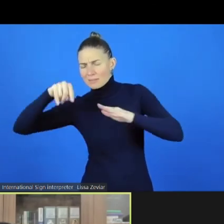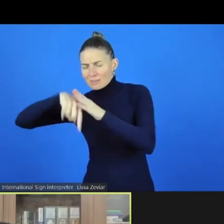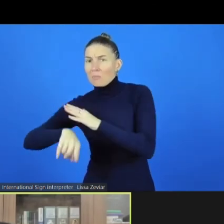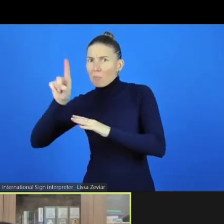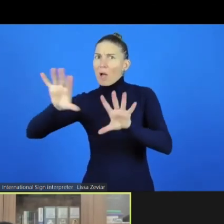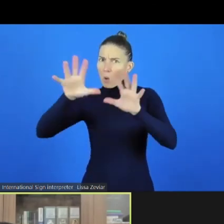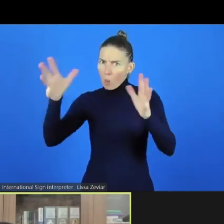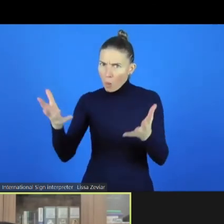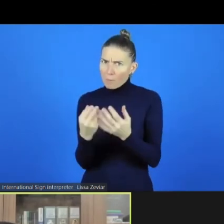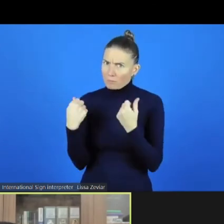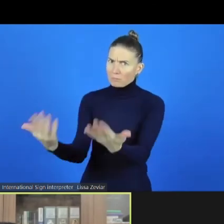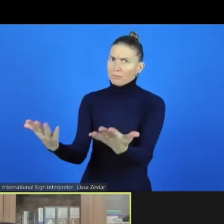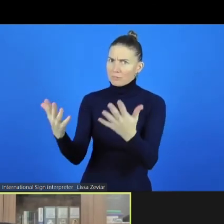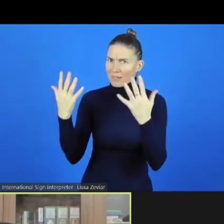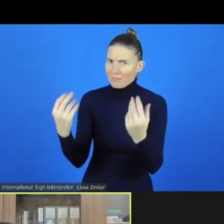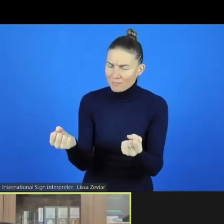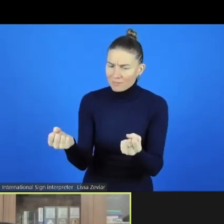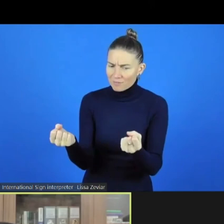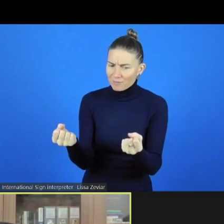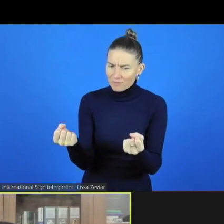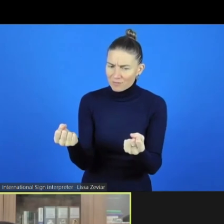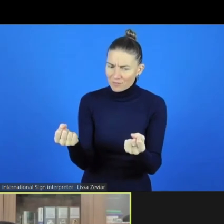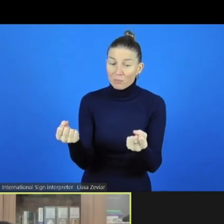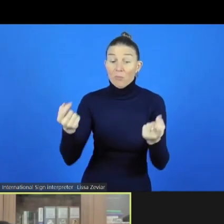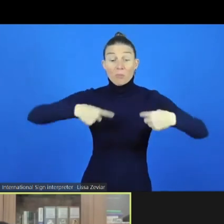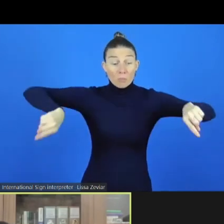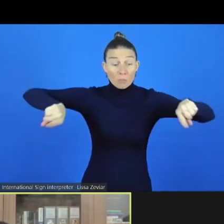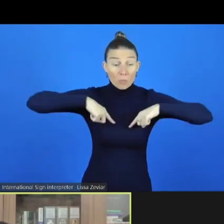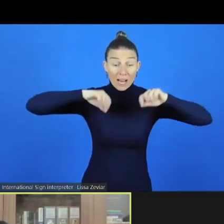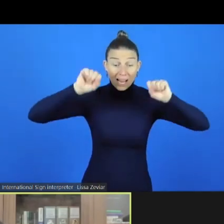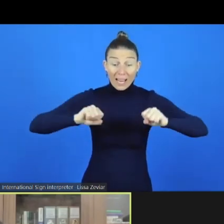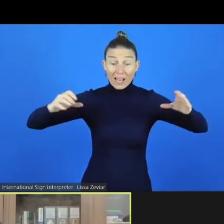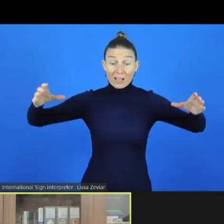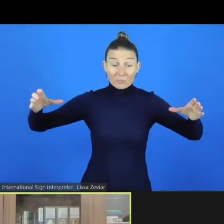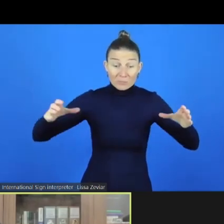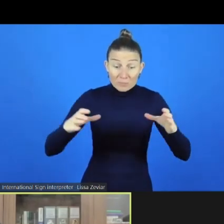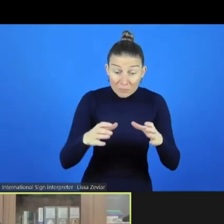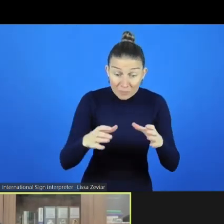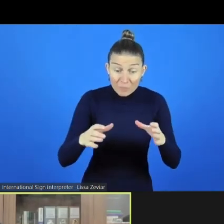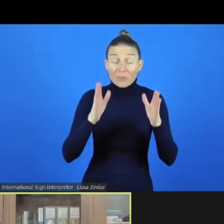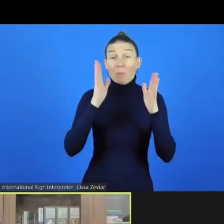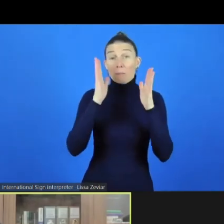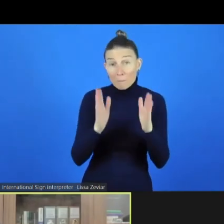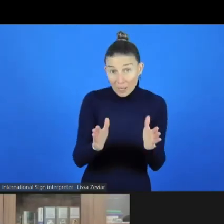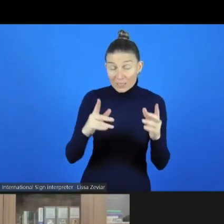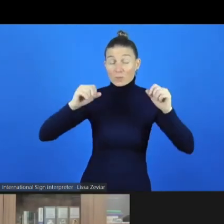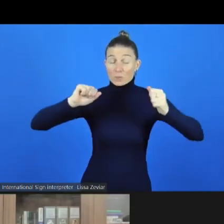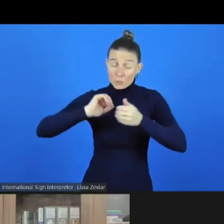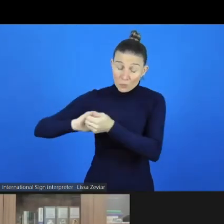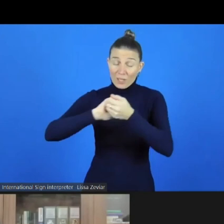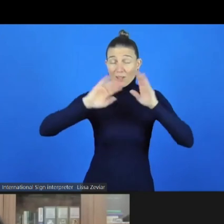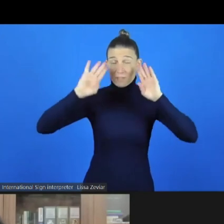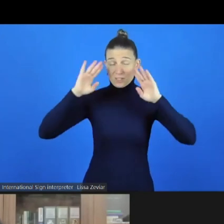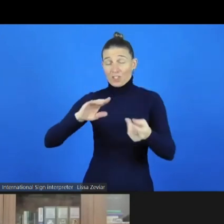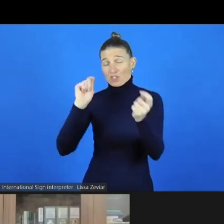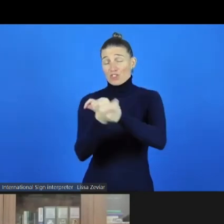But unless we all come together and are focused on creating a difference, I don't think so we'll be able to do it. Thank you, Rui. And I'm